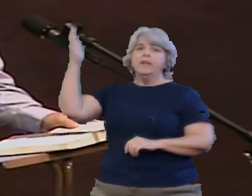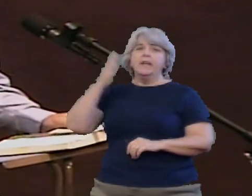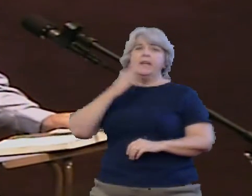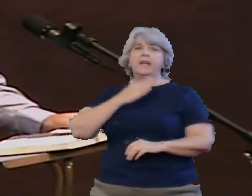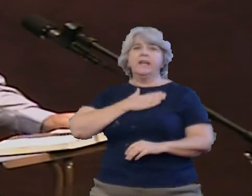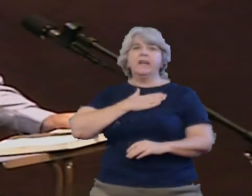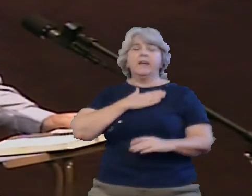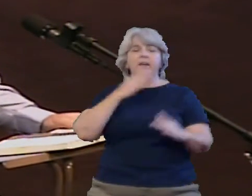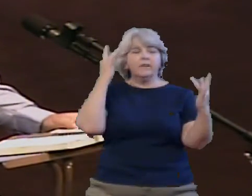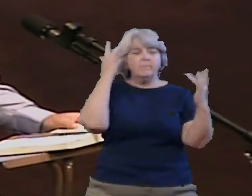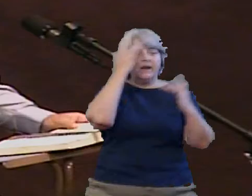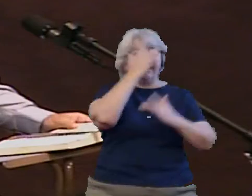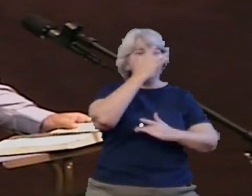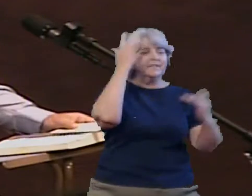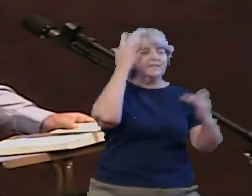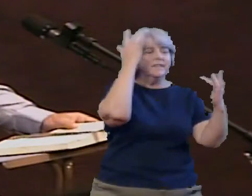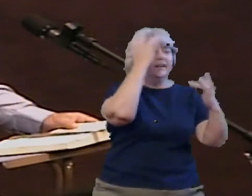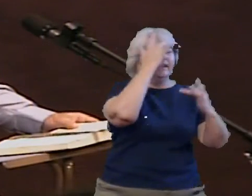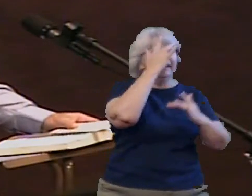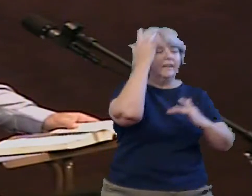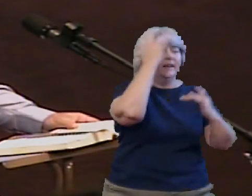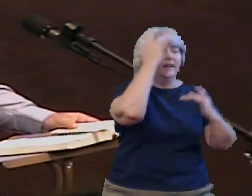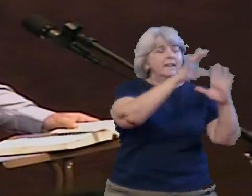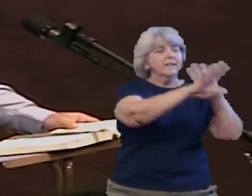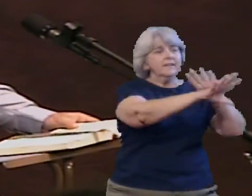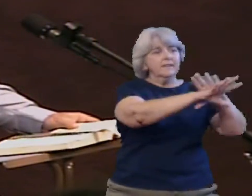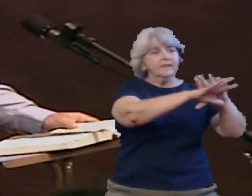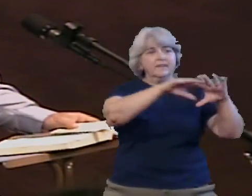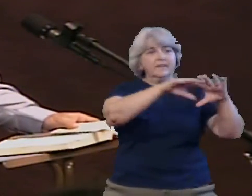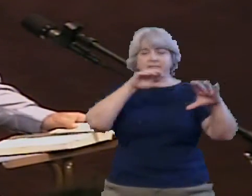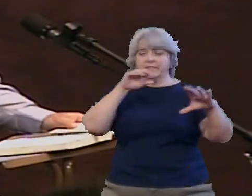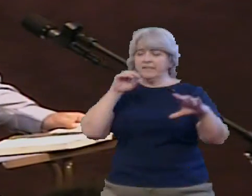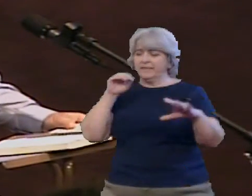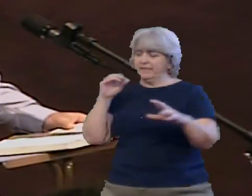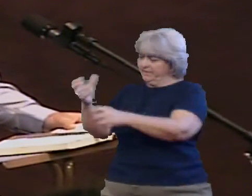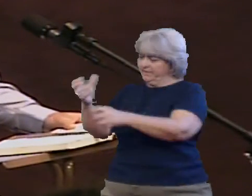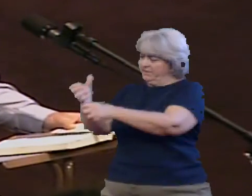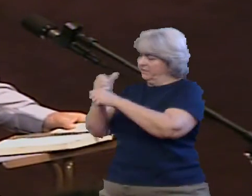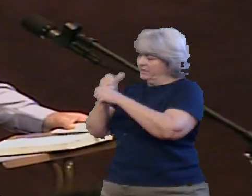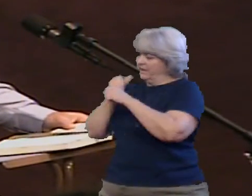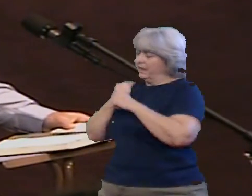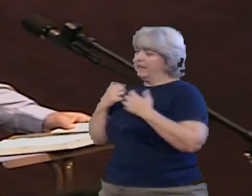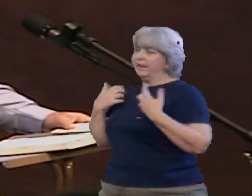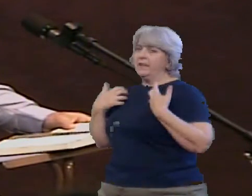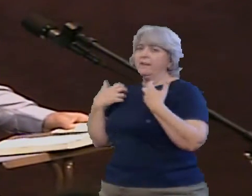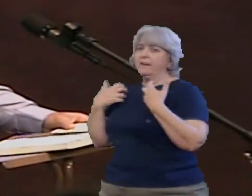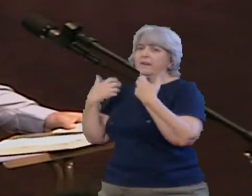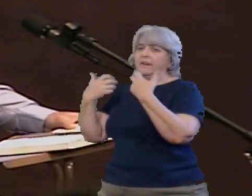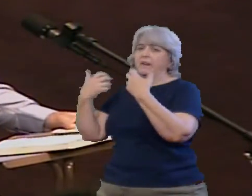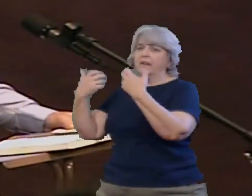thee, out of my sickness, into thy